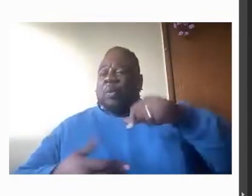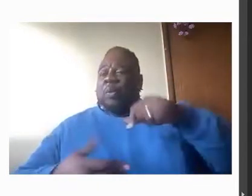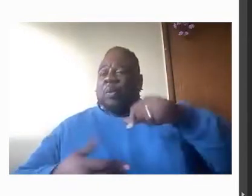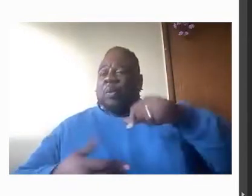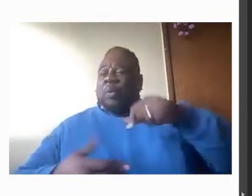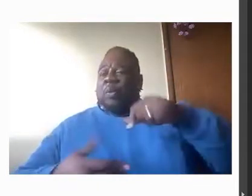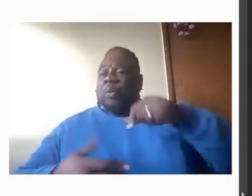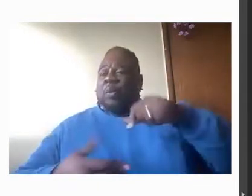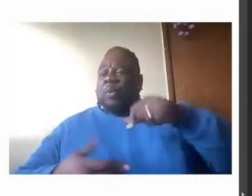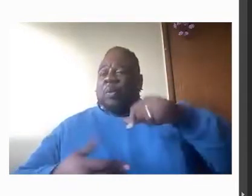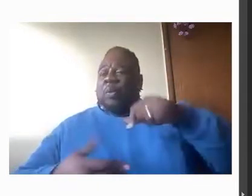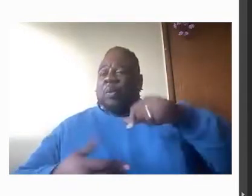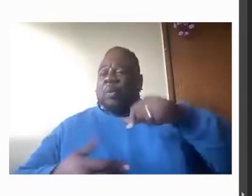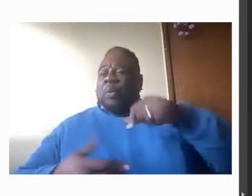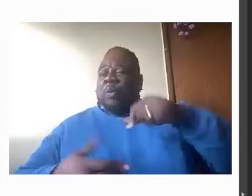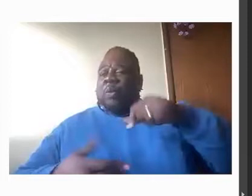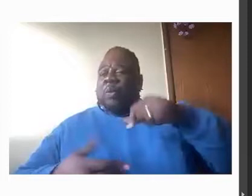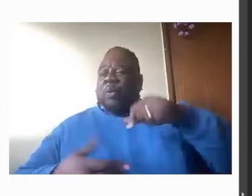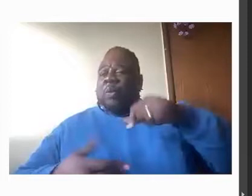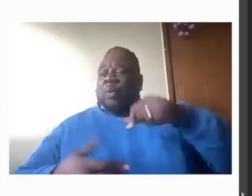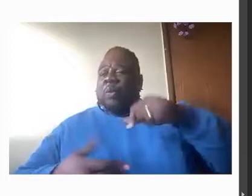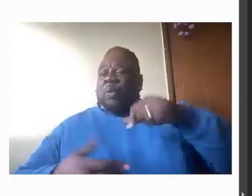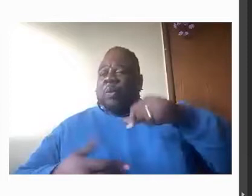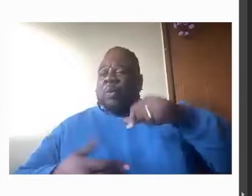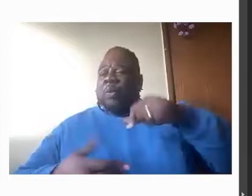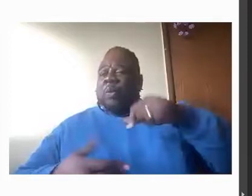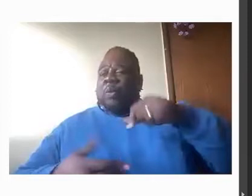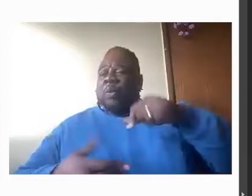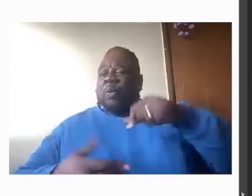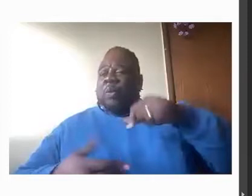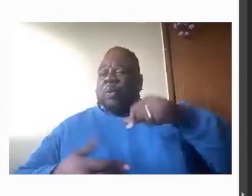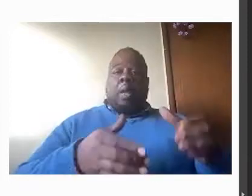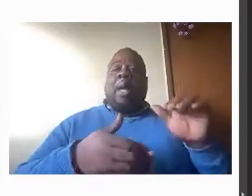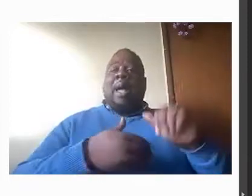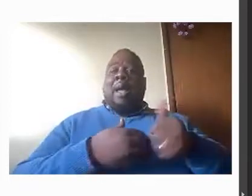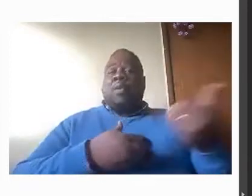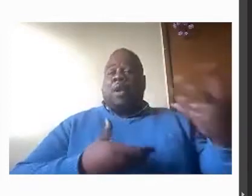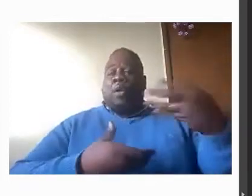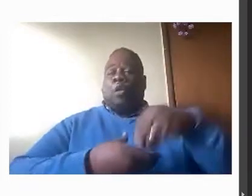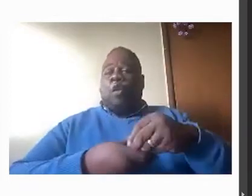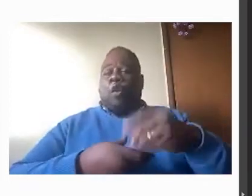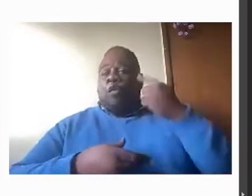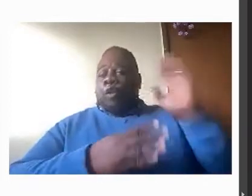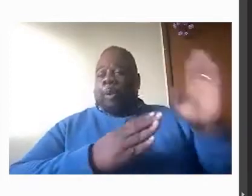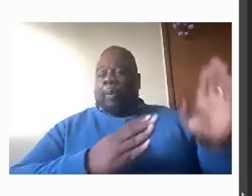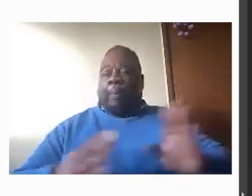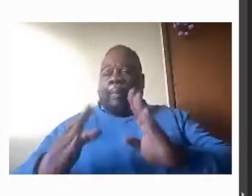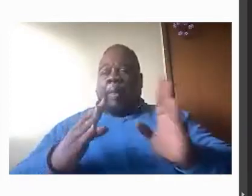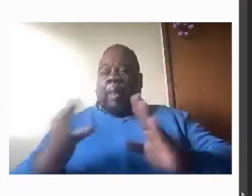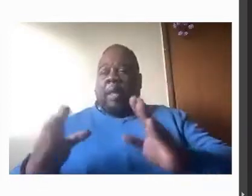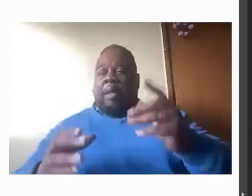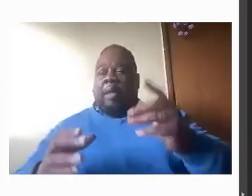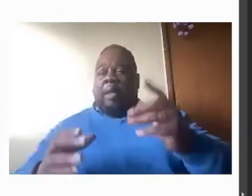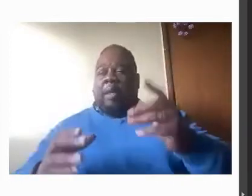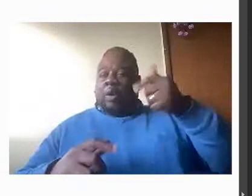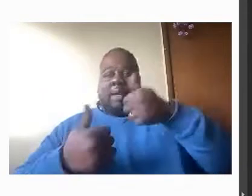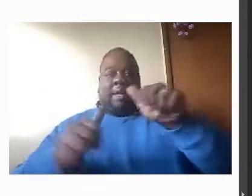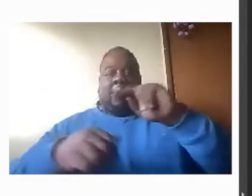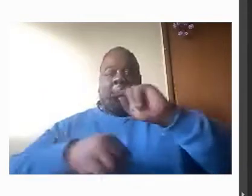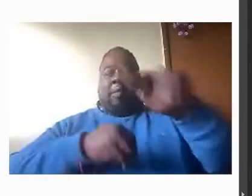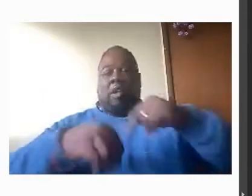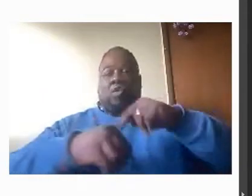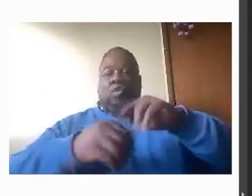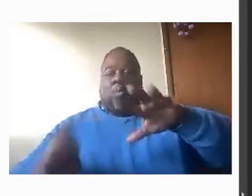York handles emergencies and natural disasters. In 2011, after Hurricane Irene and just before Hurricane